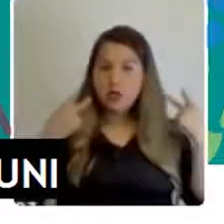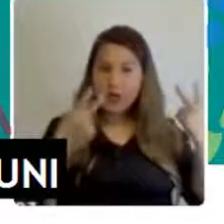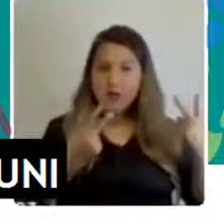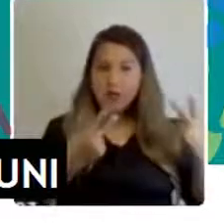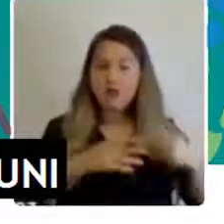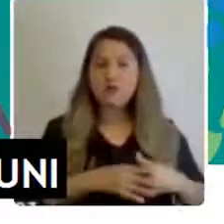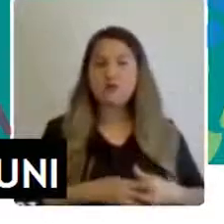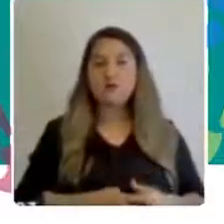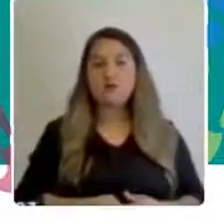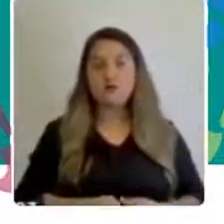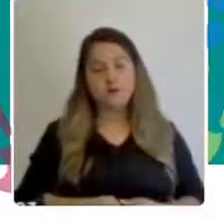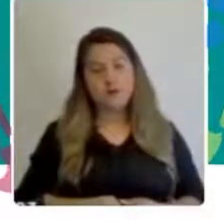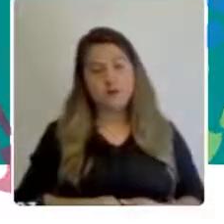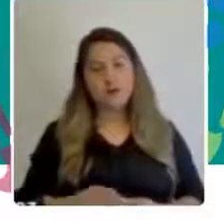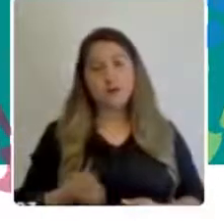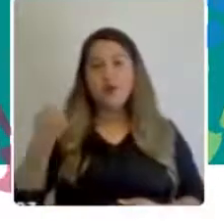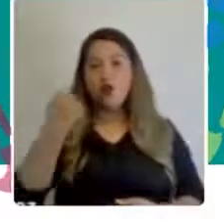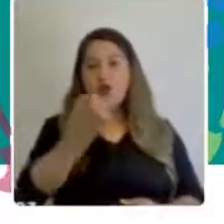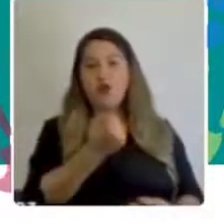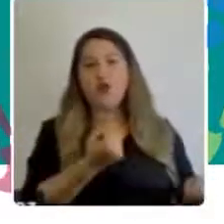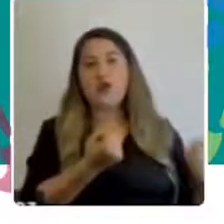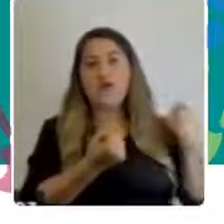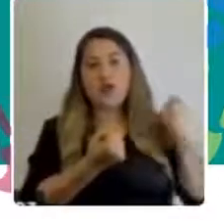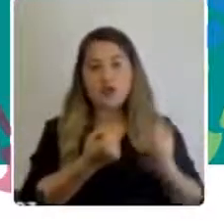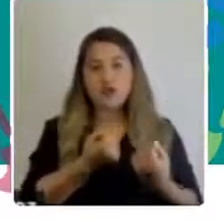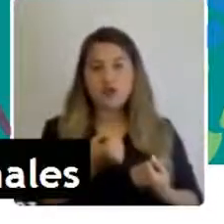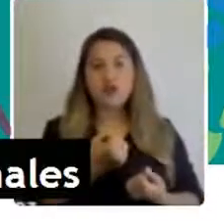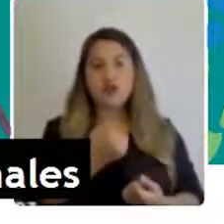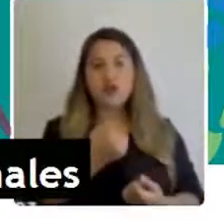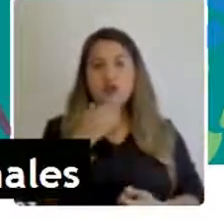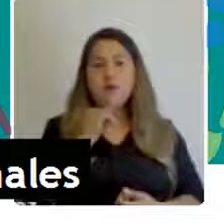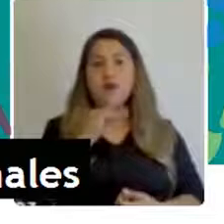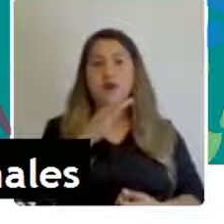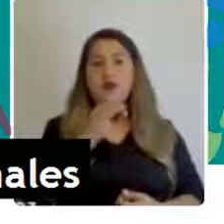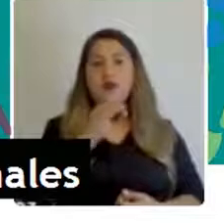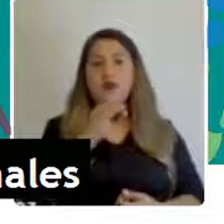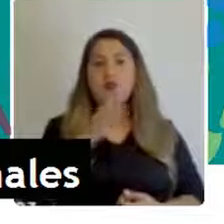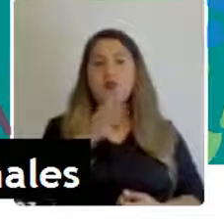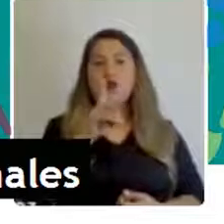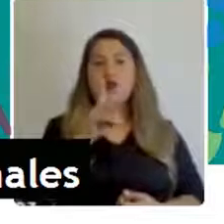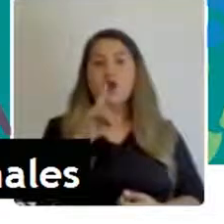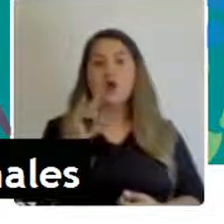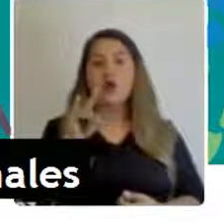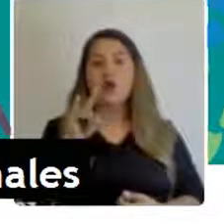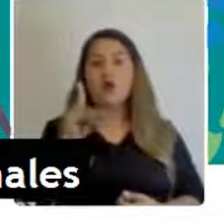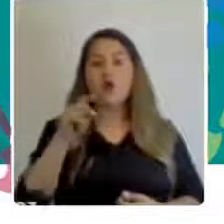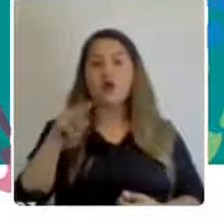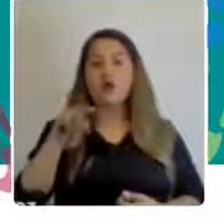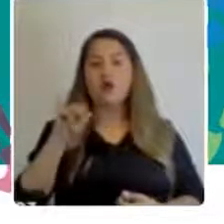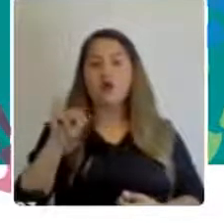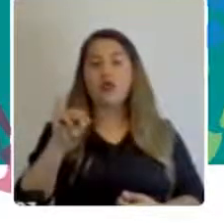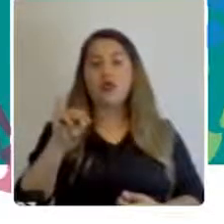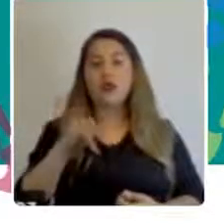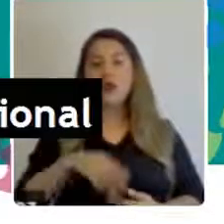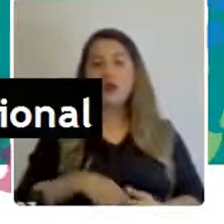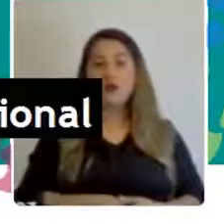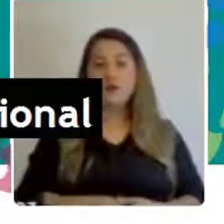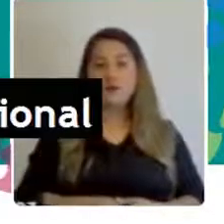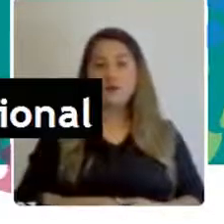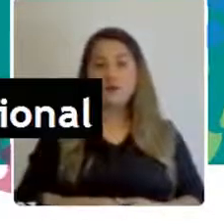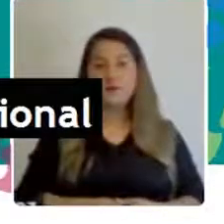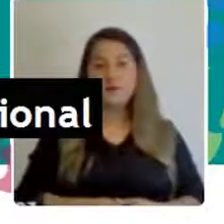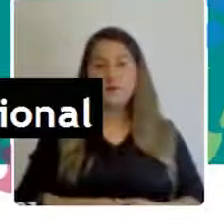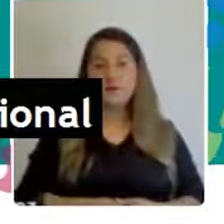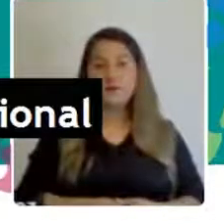ICORD, UDNI, that Steve Grof mentioned it, and IRDIC and other international bodies. And